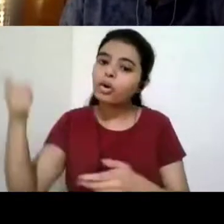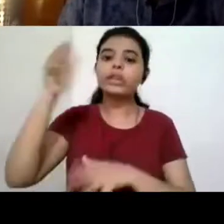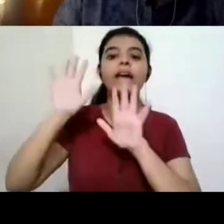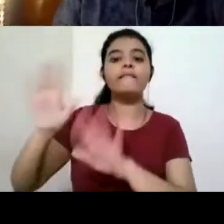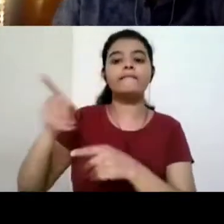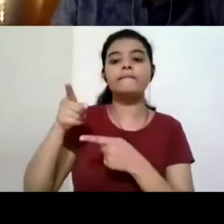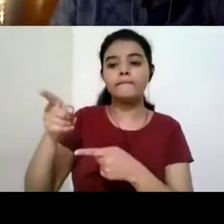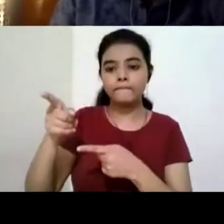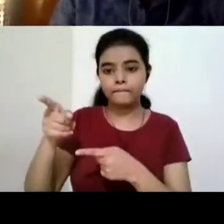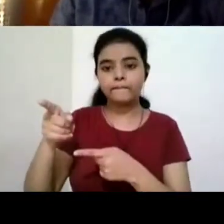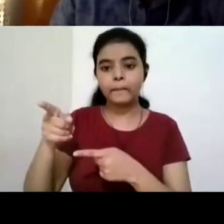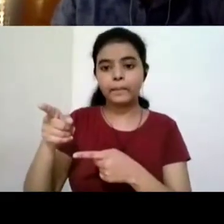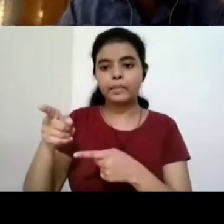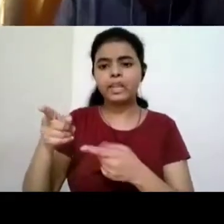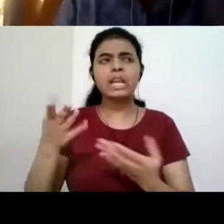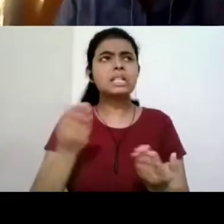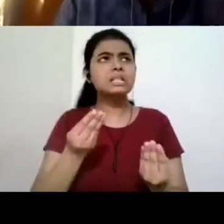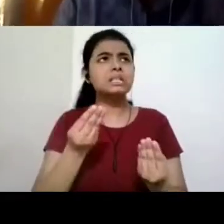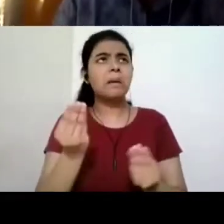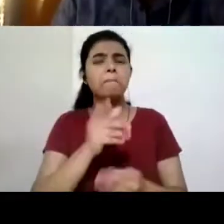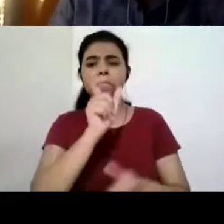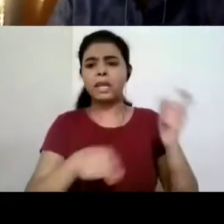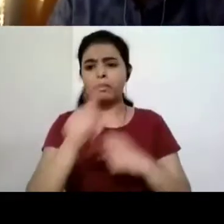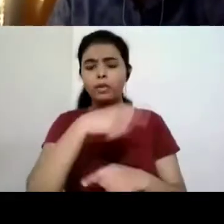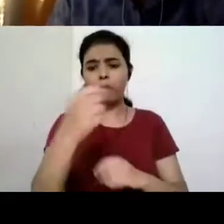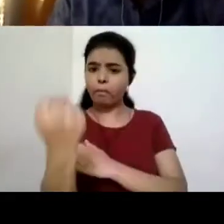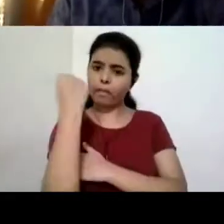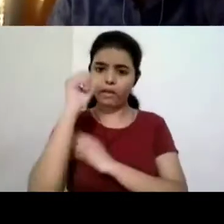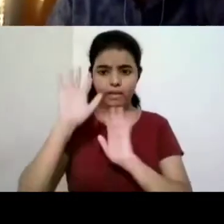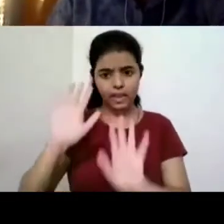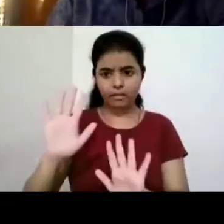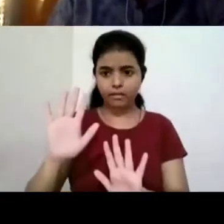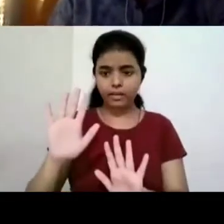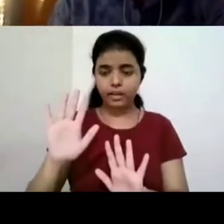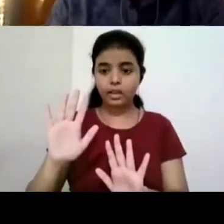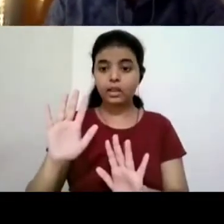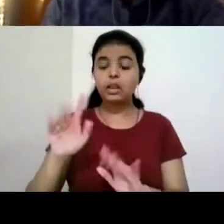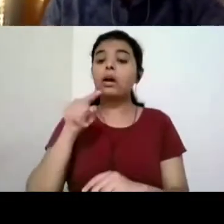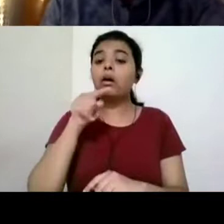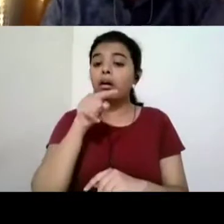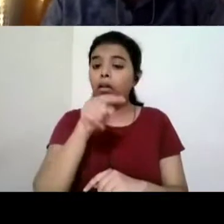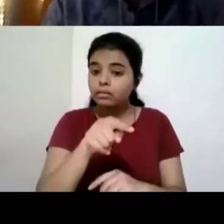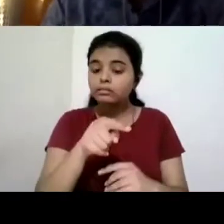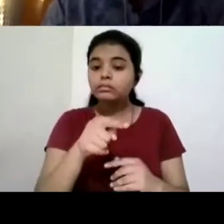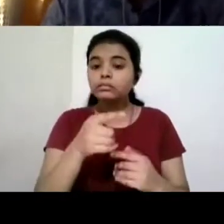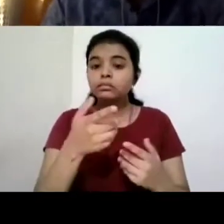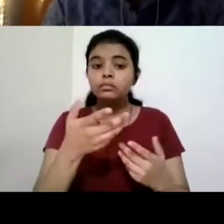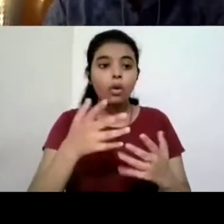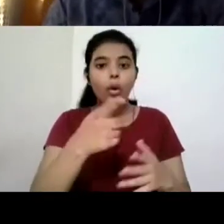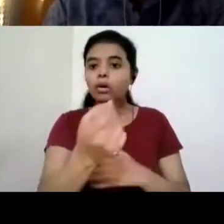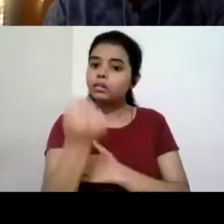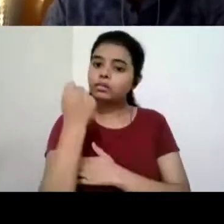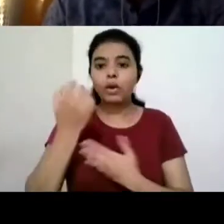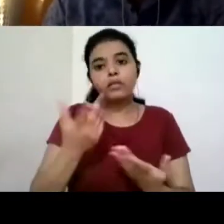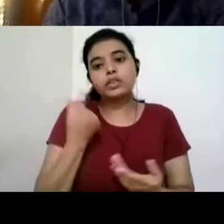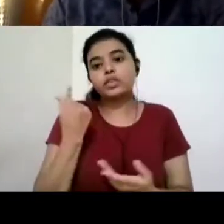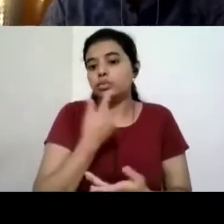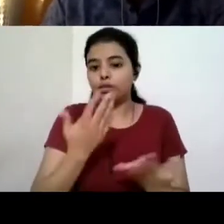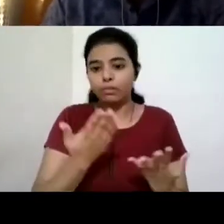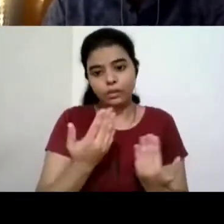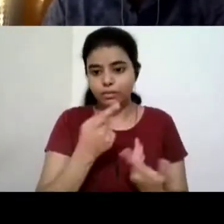is somebody who's in a position of power and who can exercise that power, who